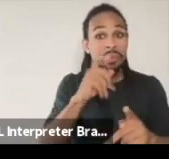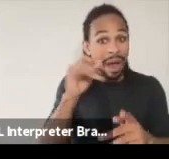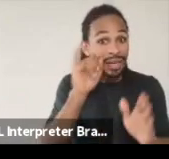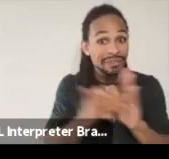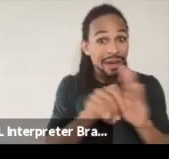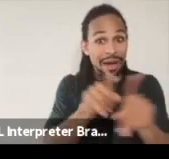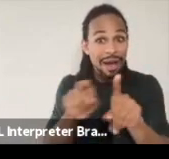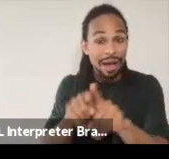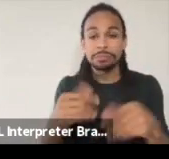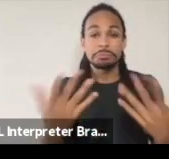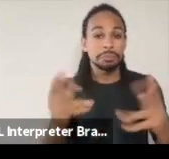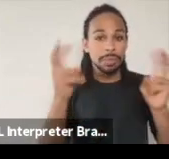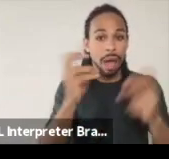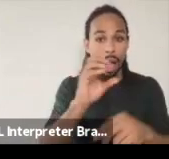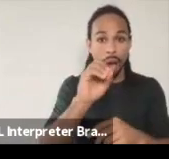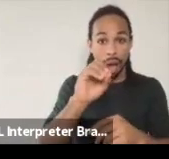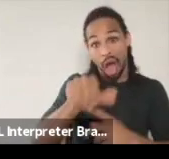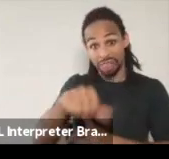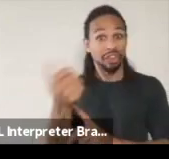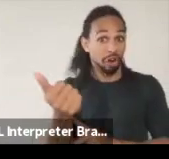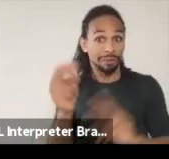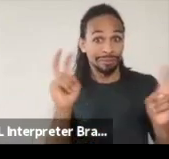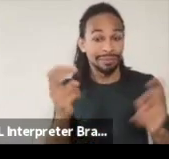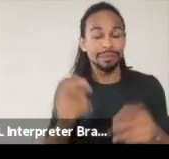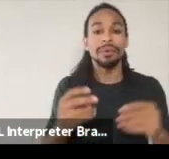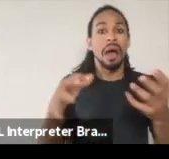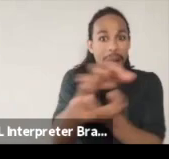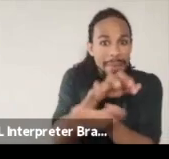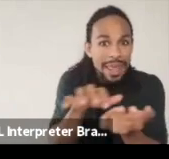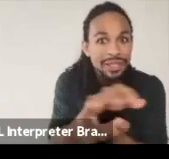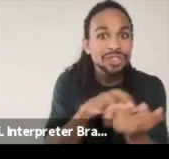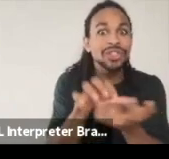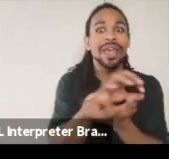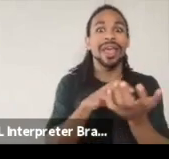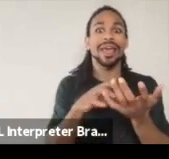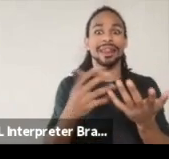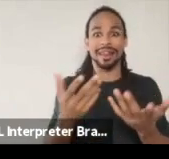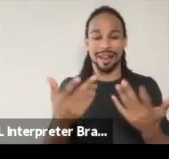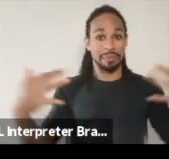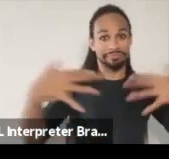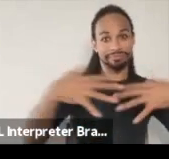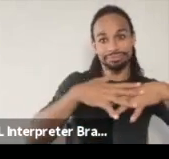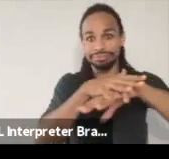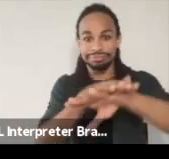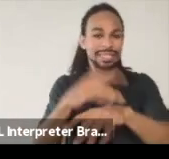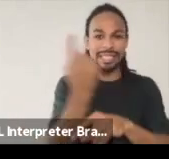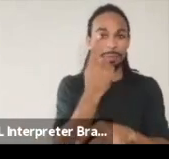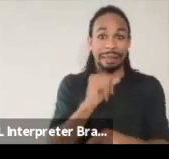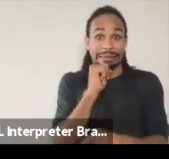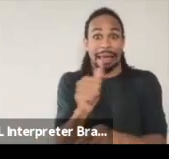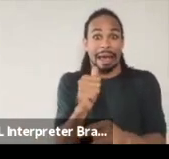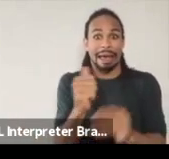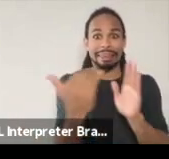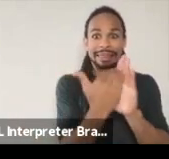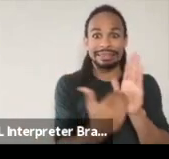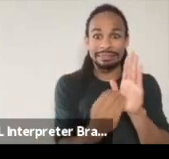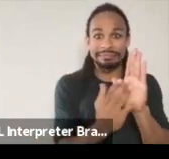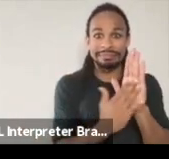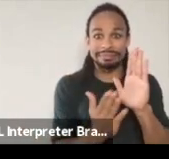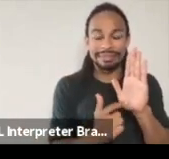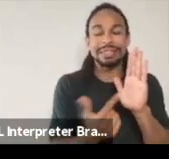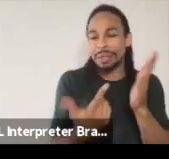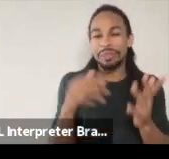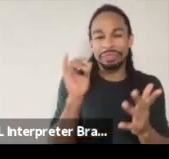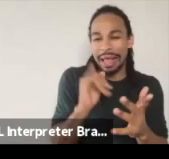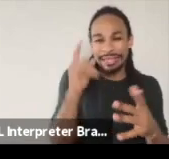you know, other, a combination, something not listed here in the expansiveness of our vision and idea of what